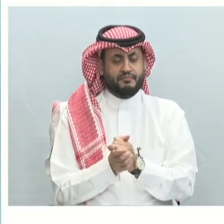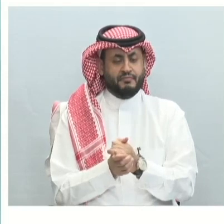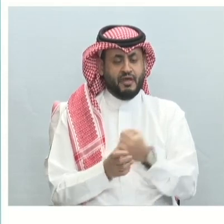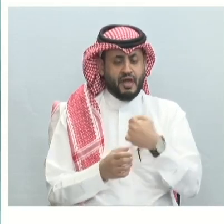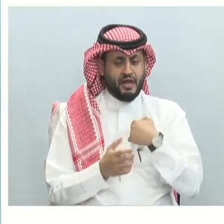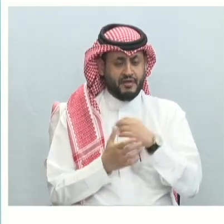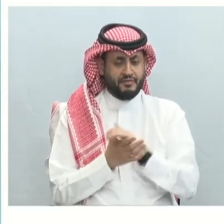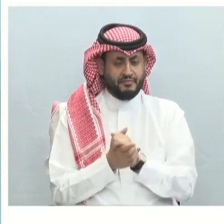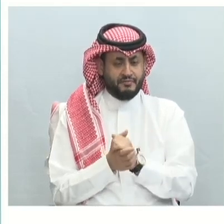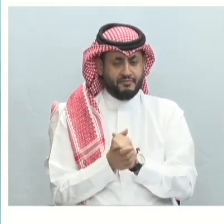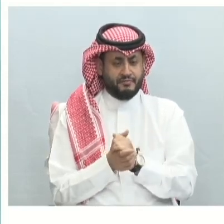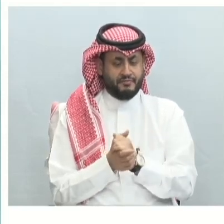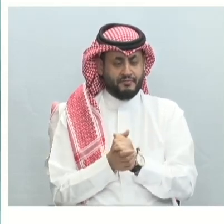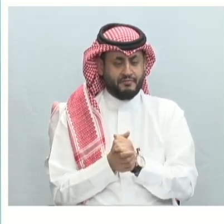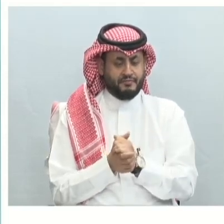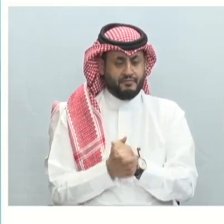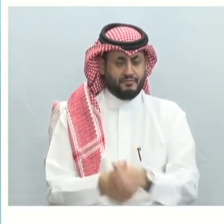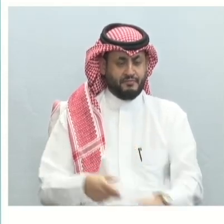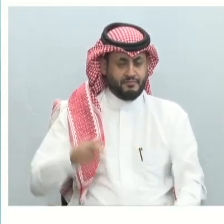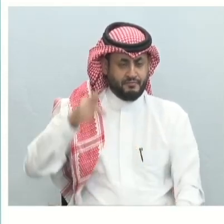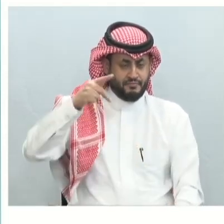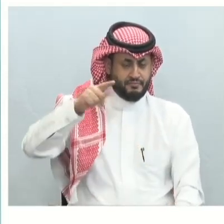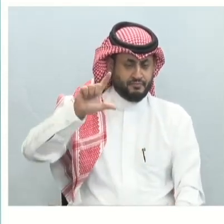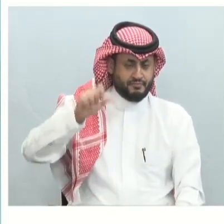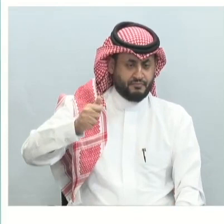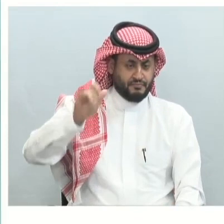I'm playing.